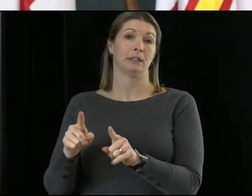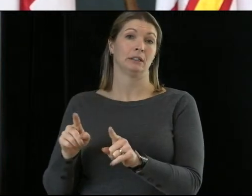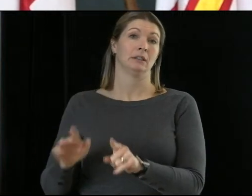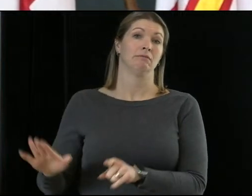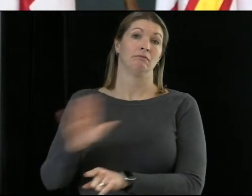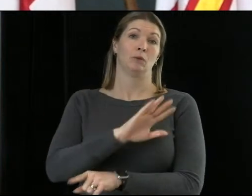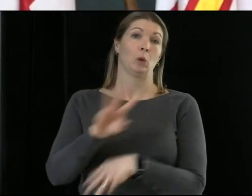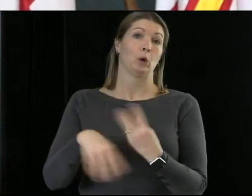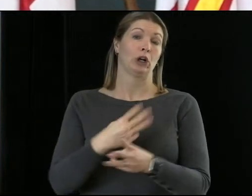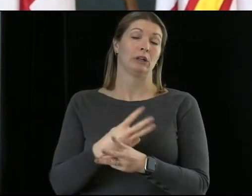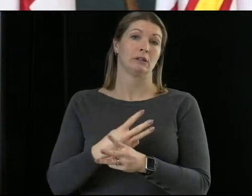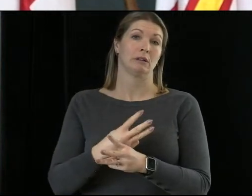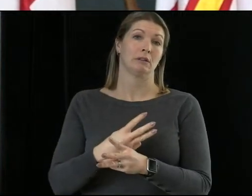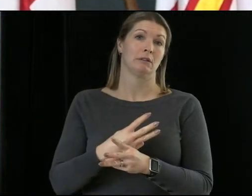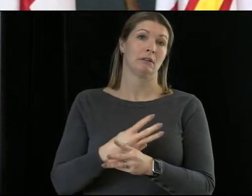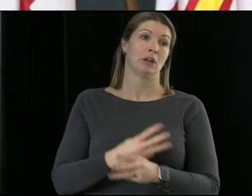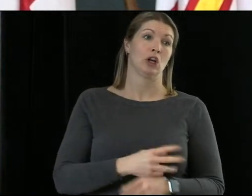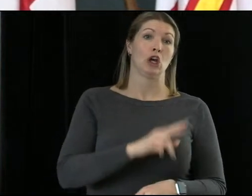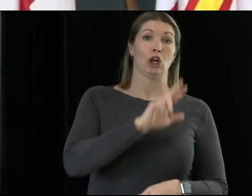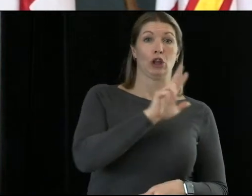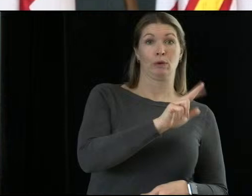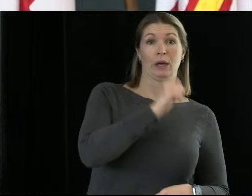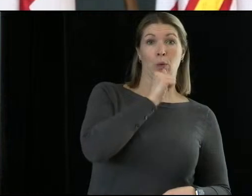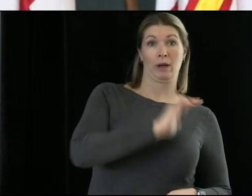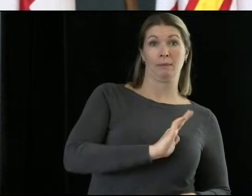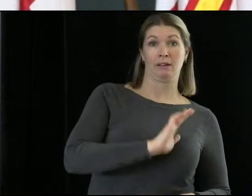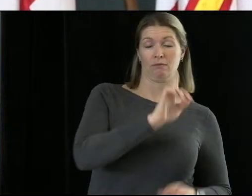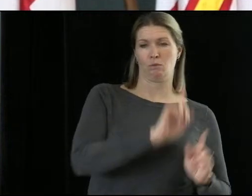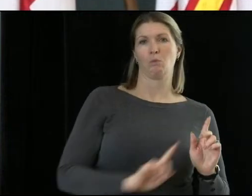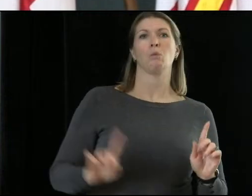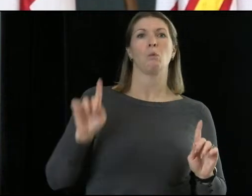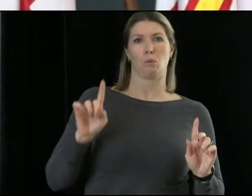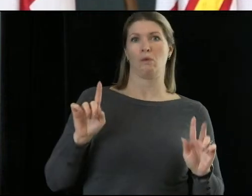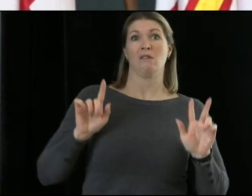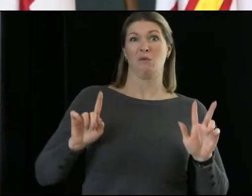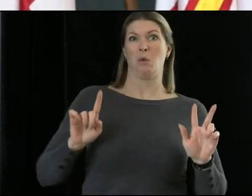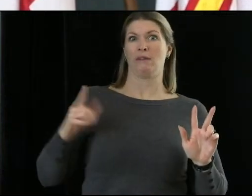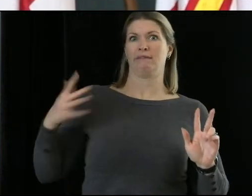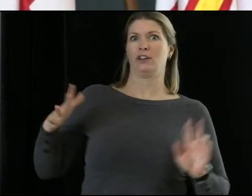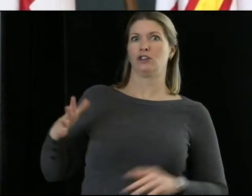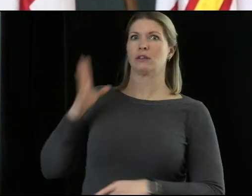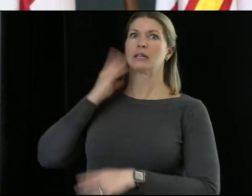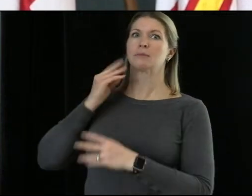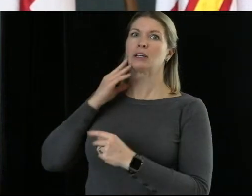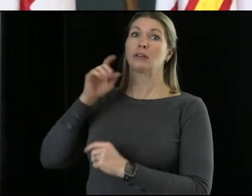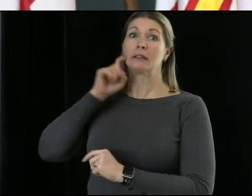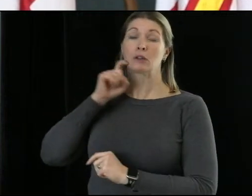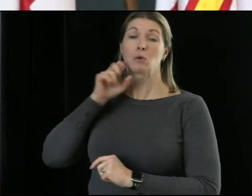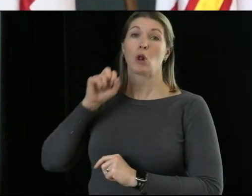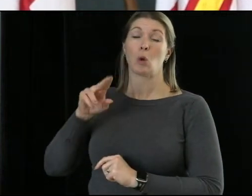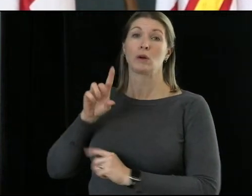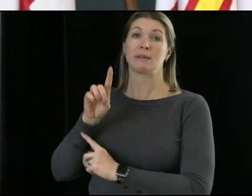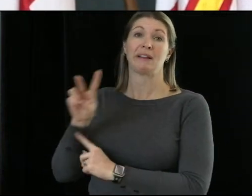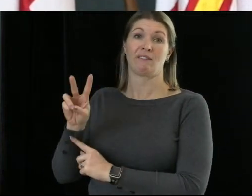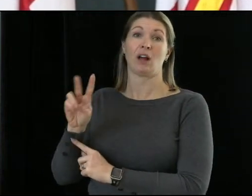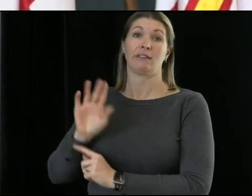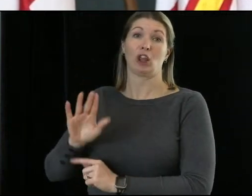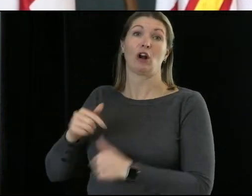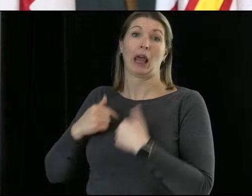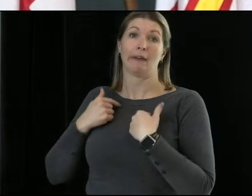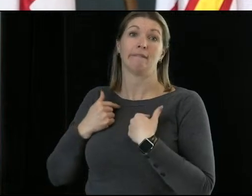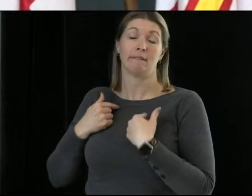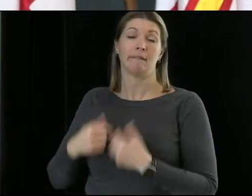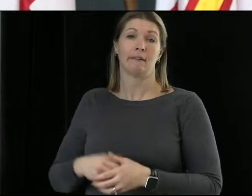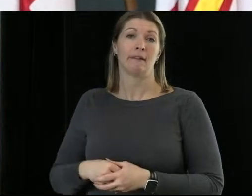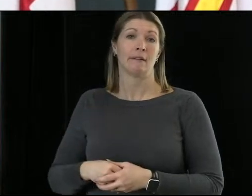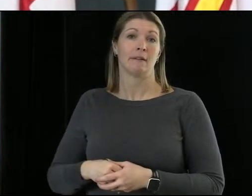Shockingly, nearly 1 in 3 women have endured physical and/or sexual violence in their lives. The harsh